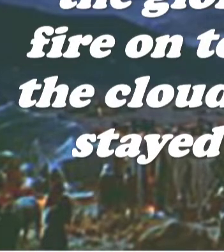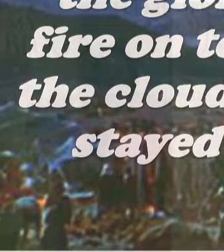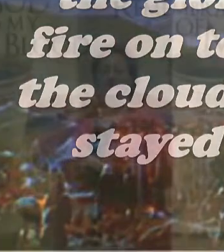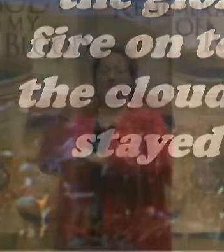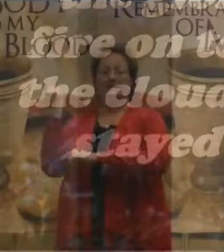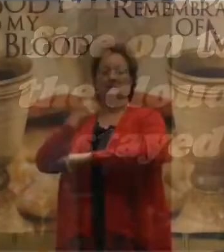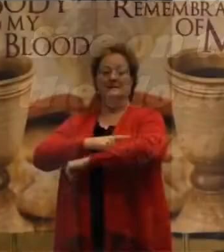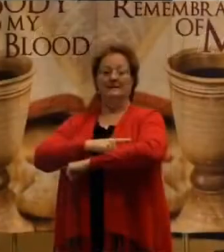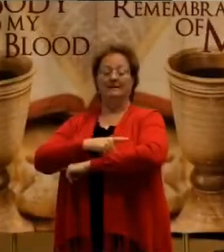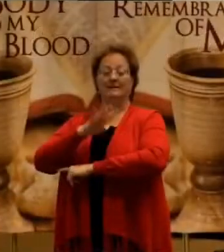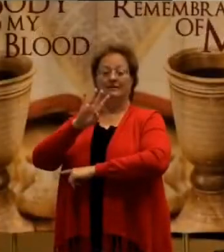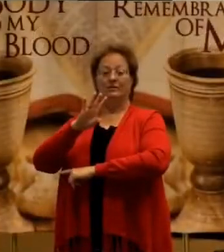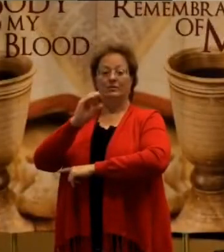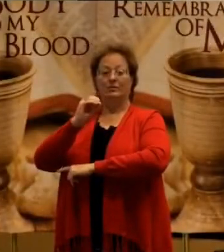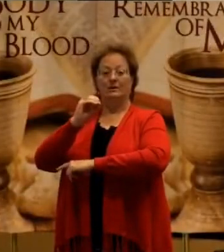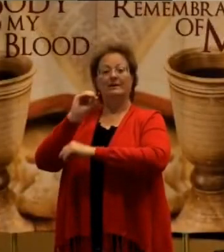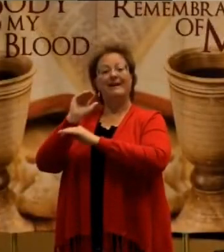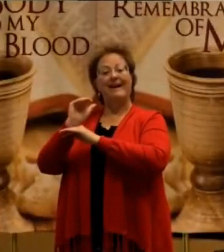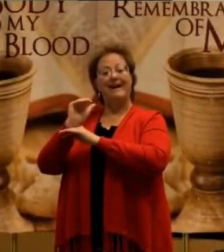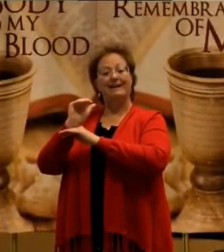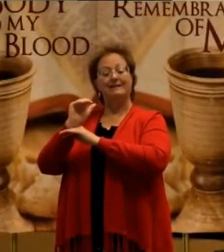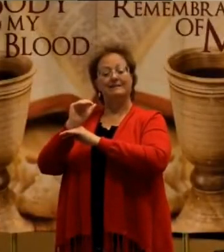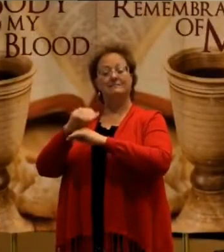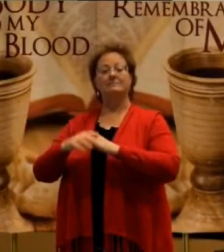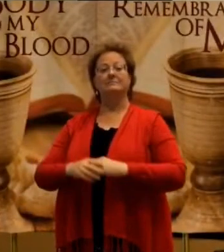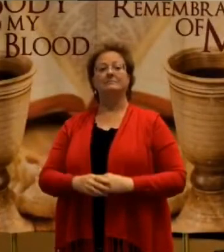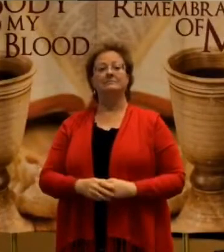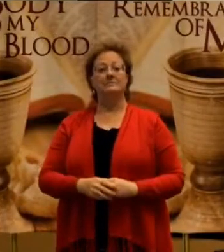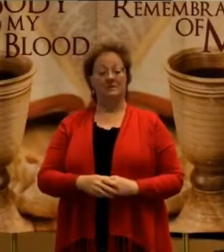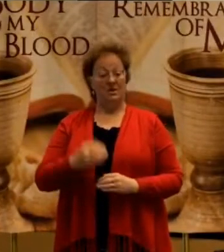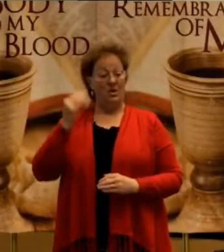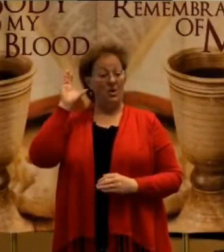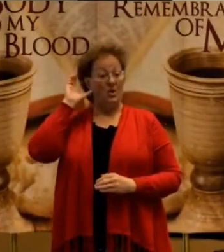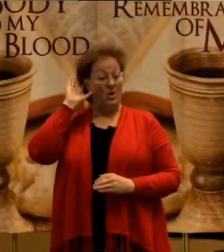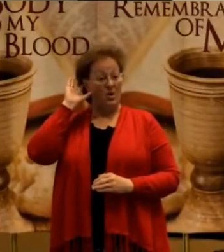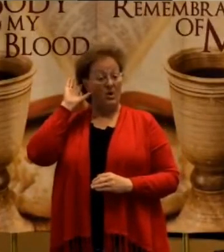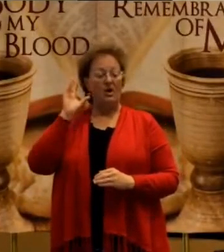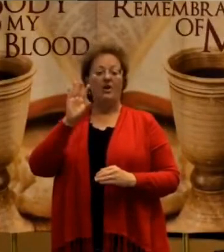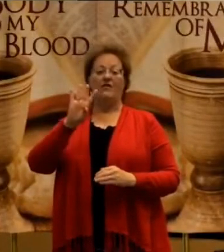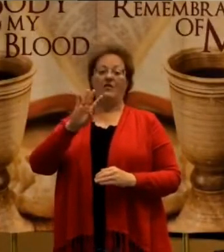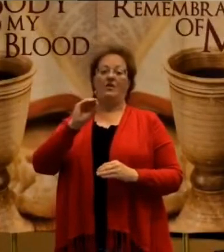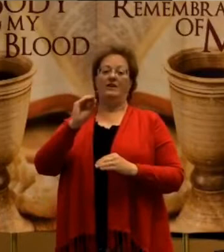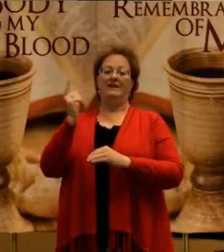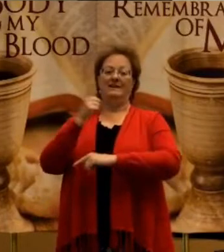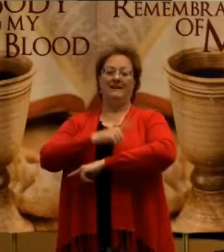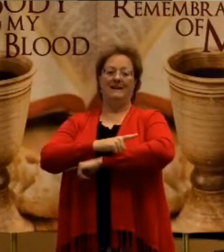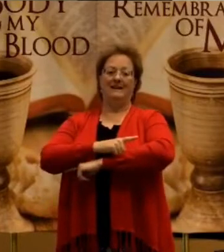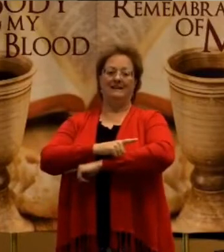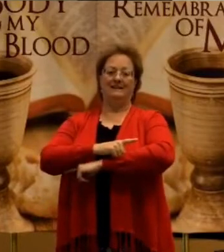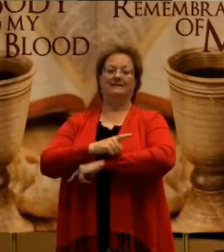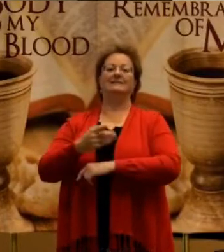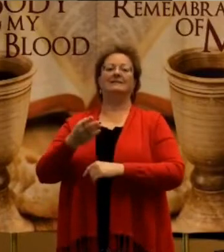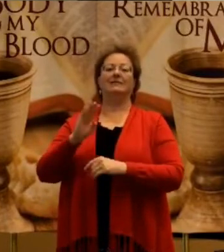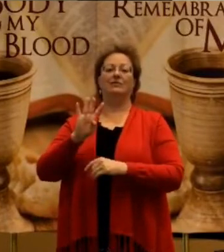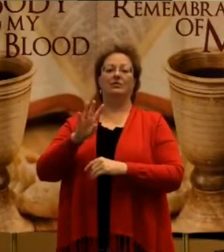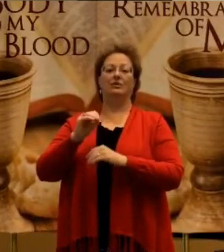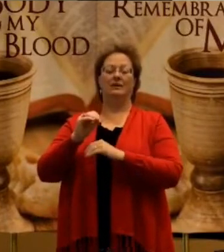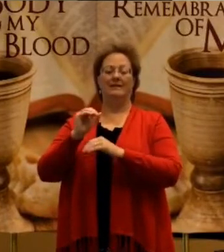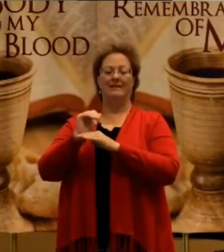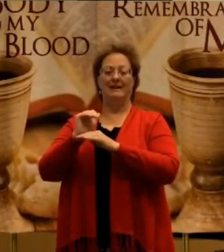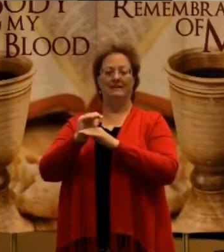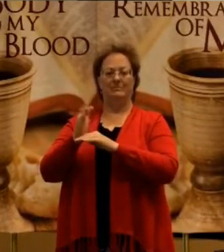40 nights. You've heard those words, 40 days and 40 nights, in other places of